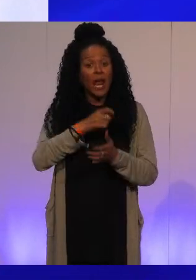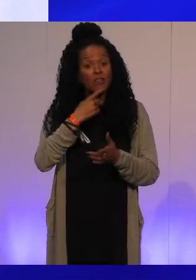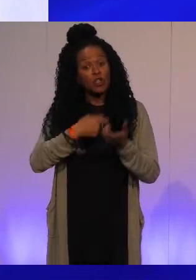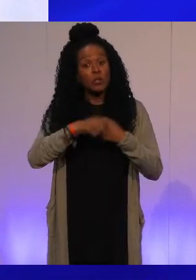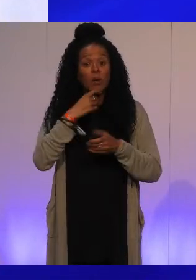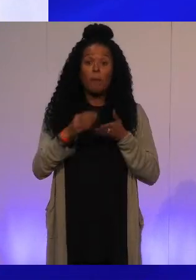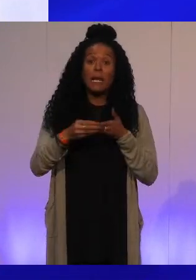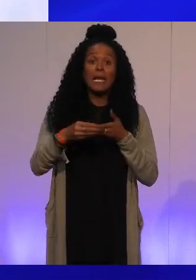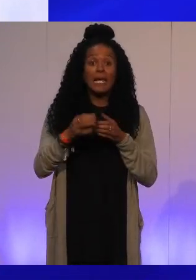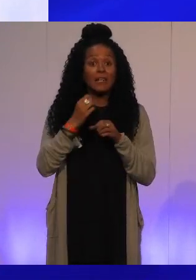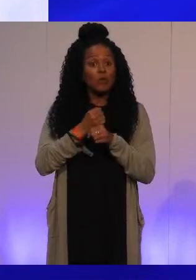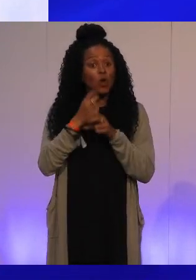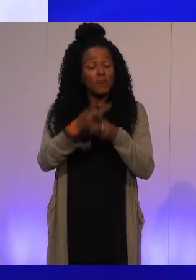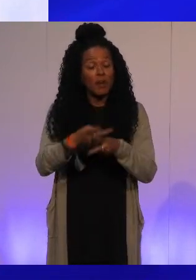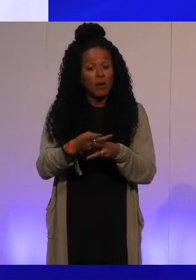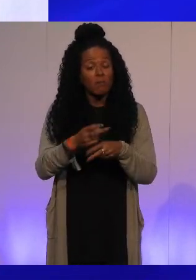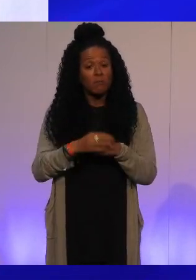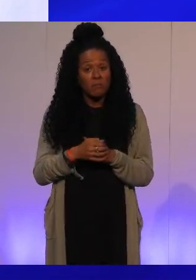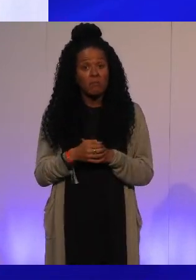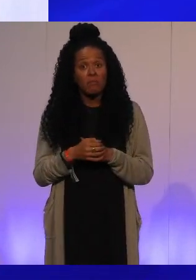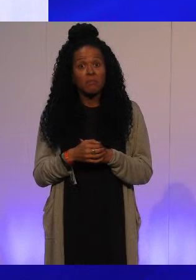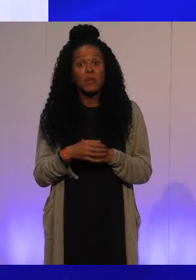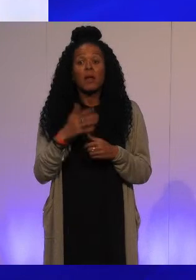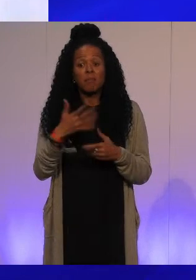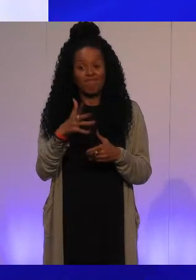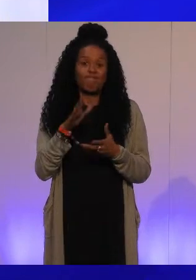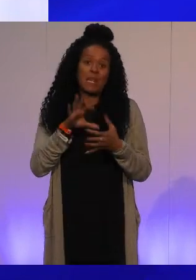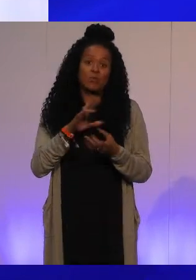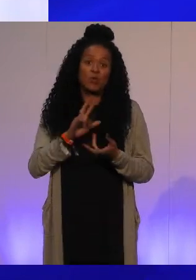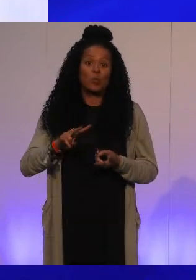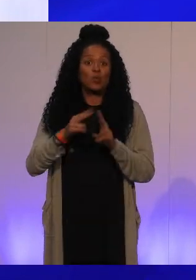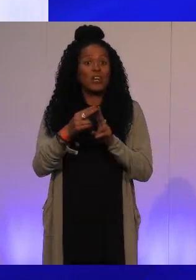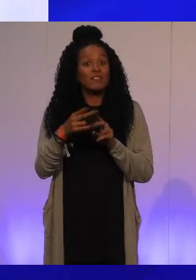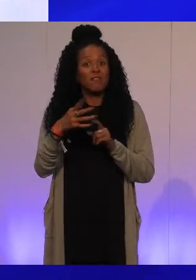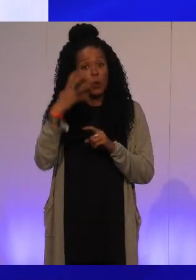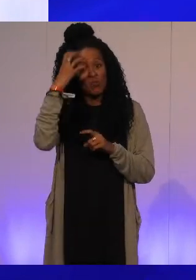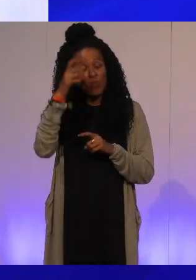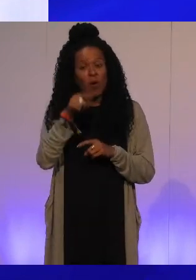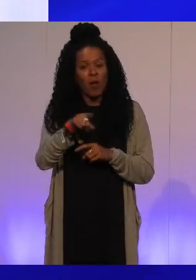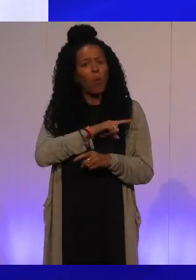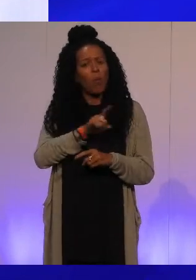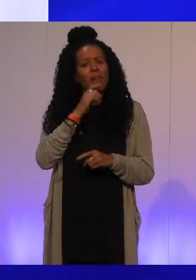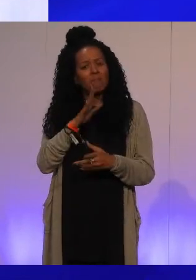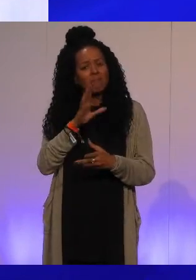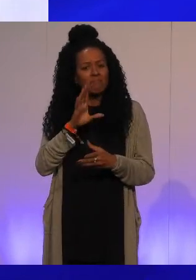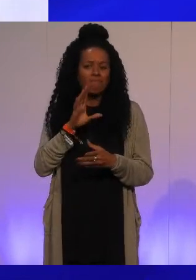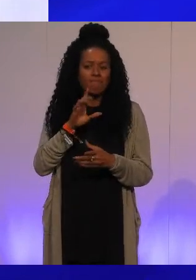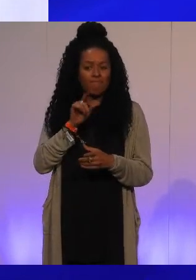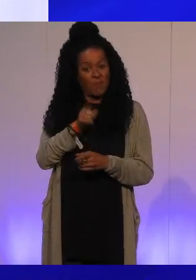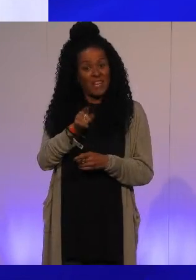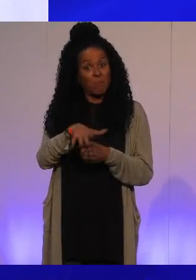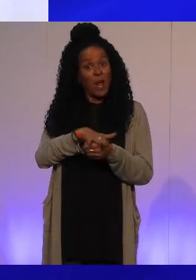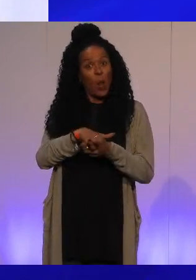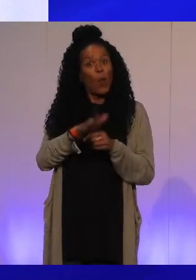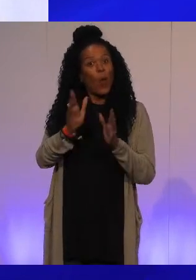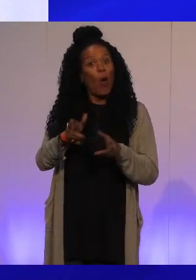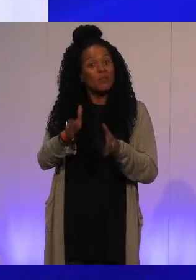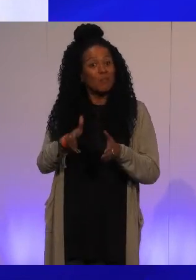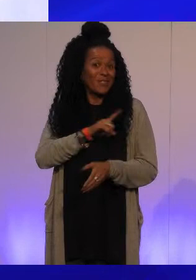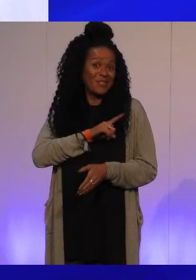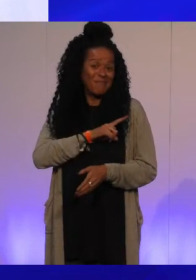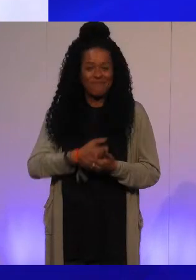governor. And obviously I did that at Chesterfield Royal because I've got a very much of a vested interest in that being my local